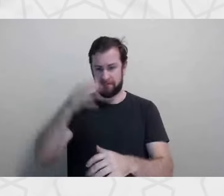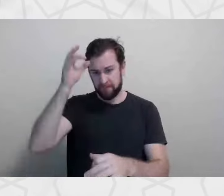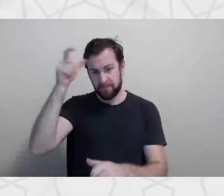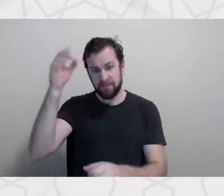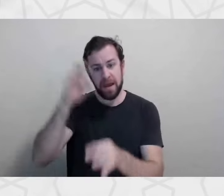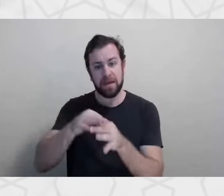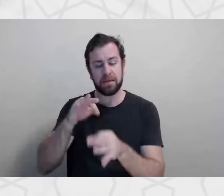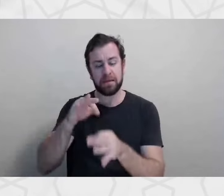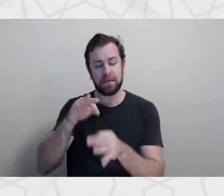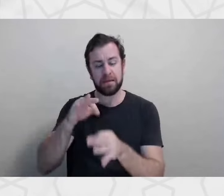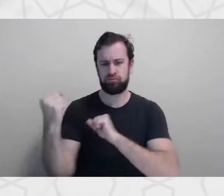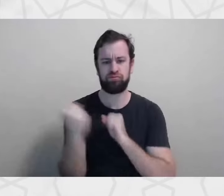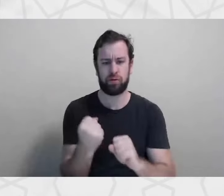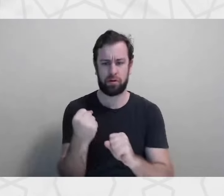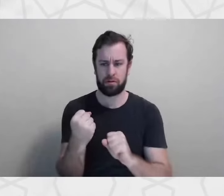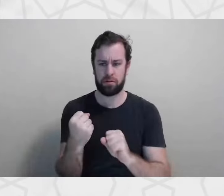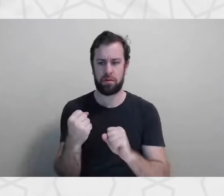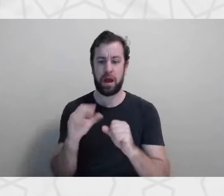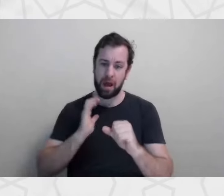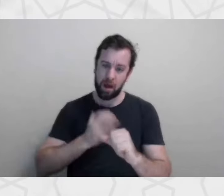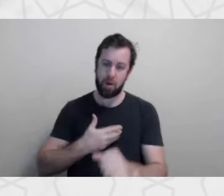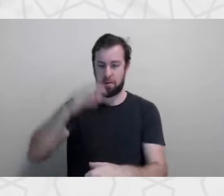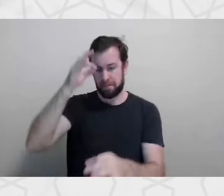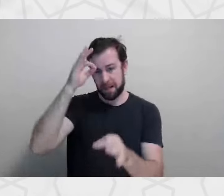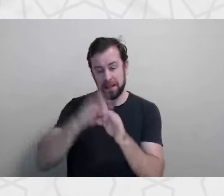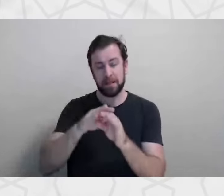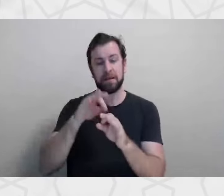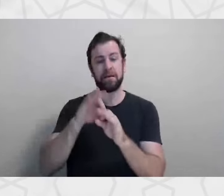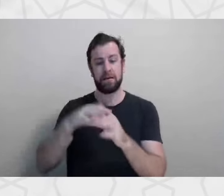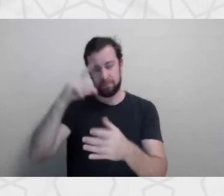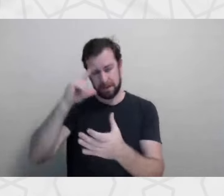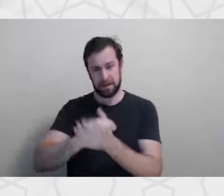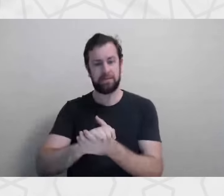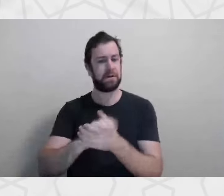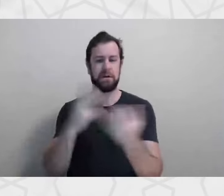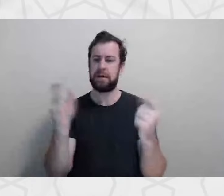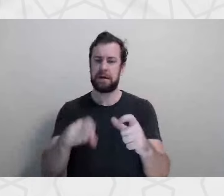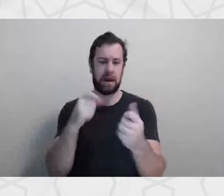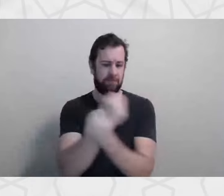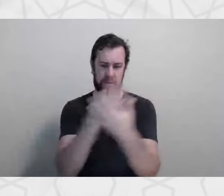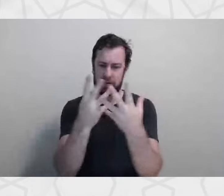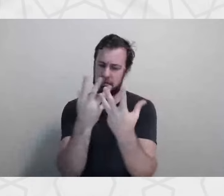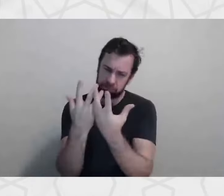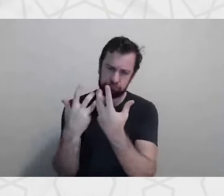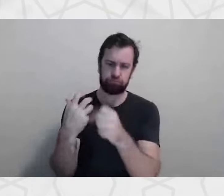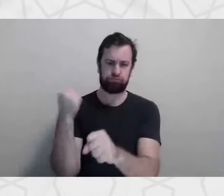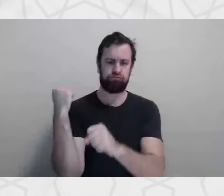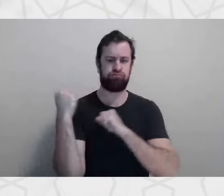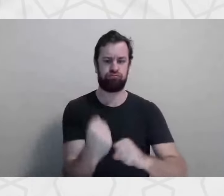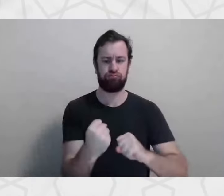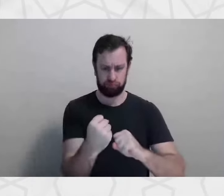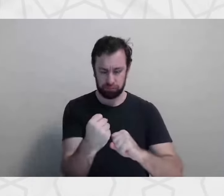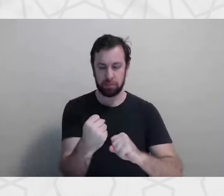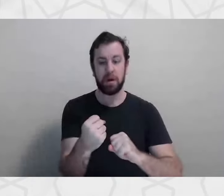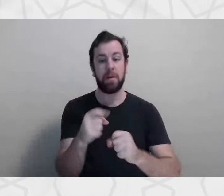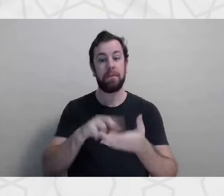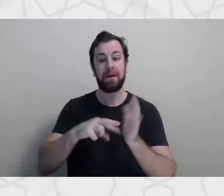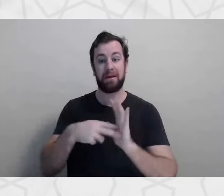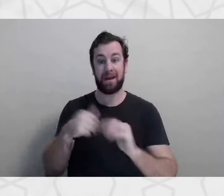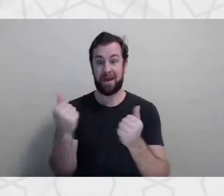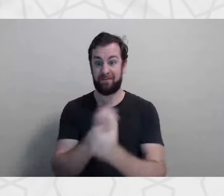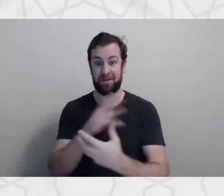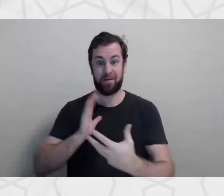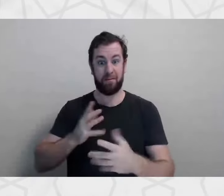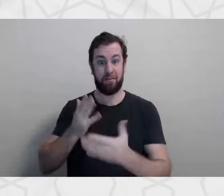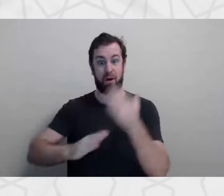We need to tighten up our belief so that all aspects of our life are under the guidance